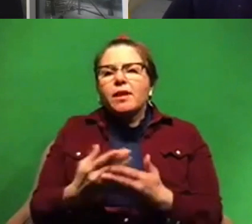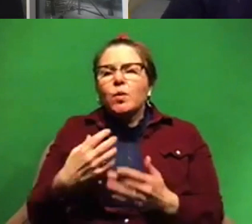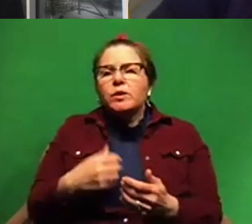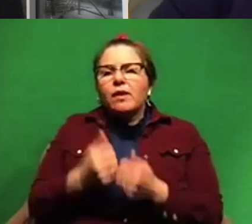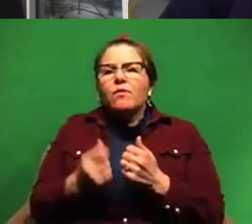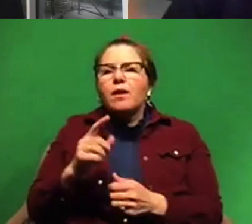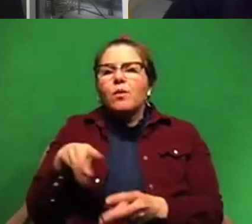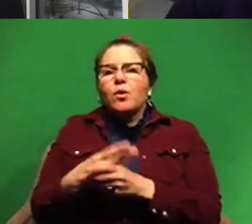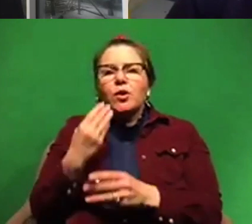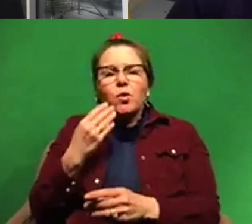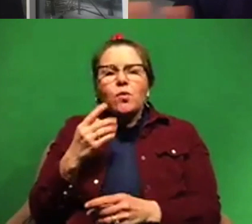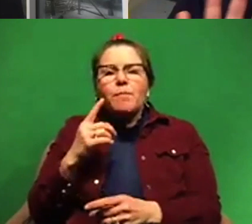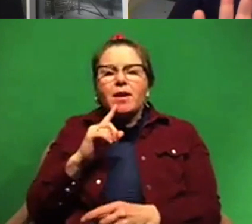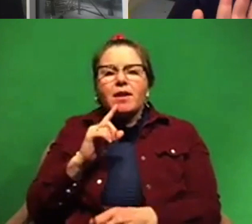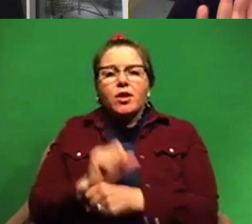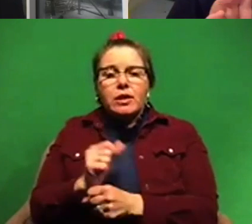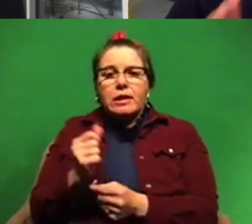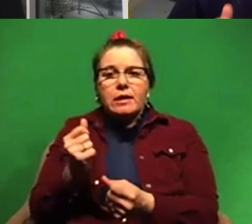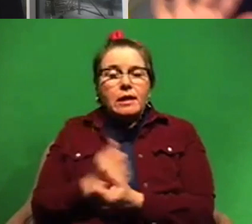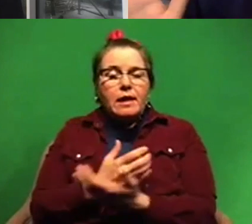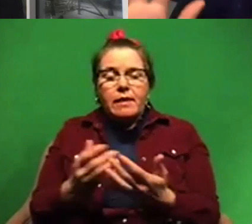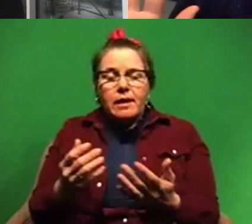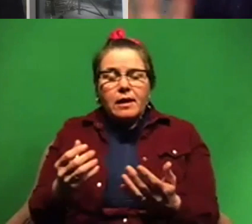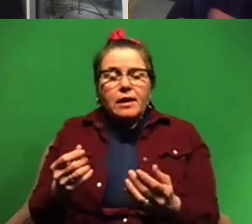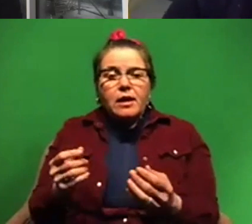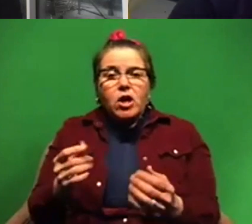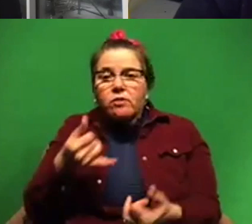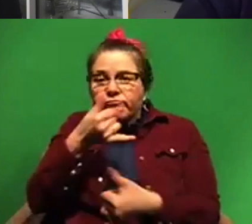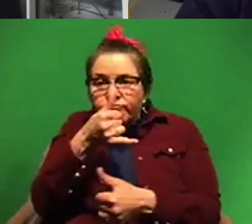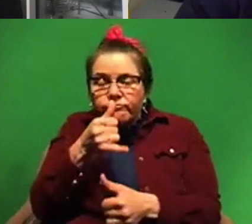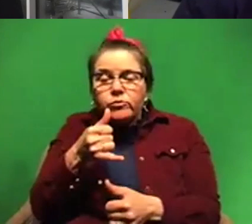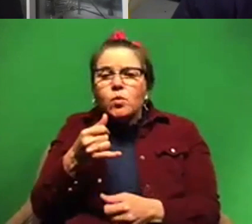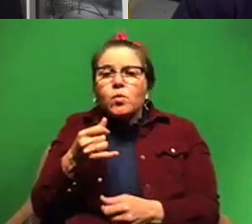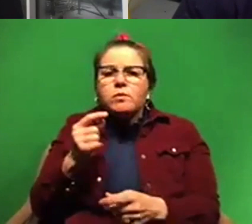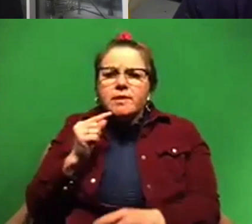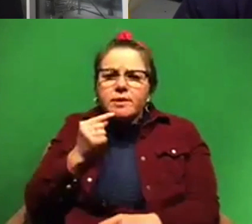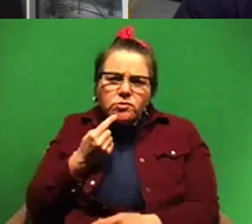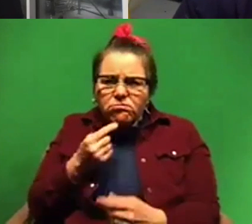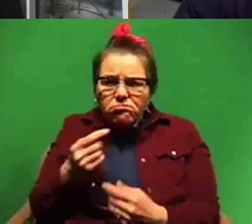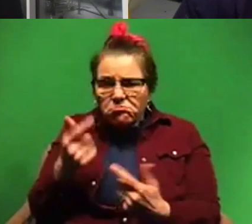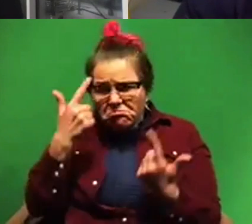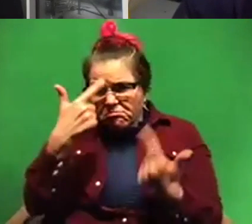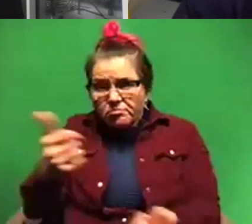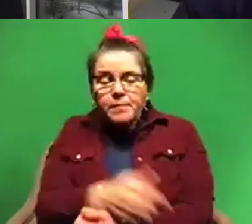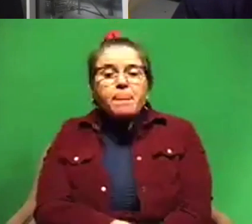world knew about literally anything? It can be as silly or significant as you'd like. Oh,